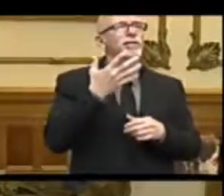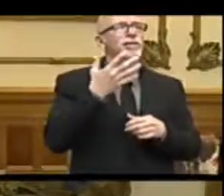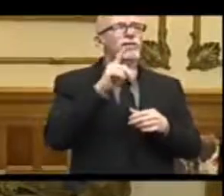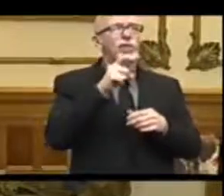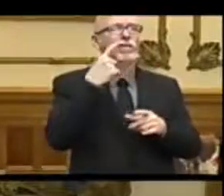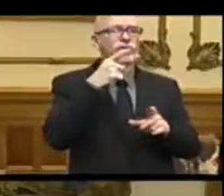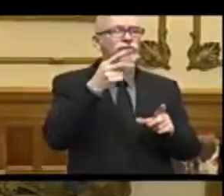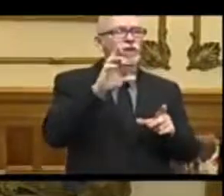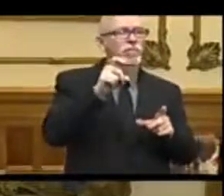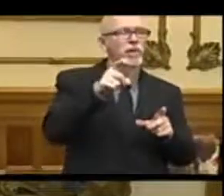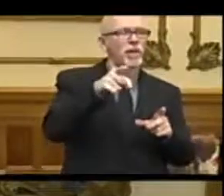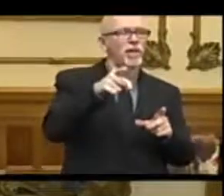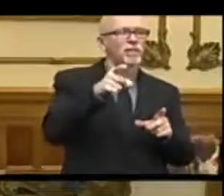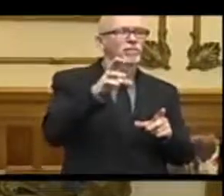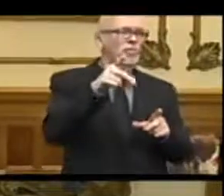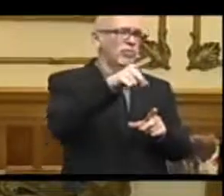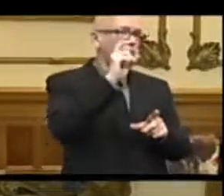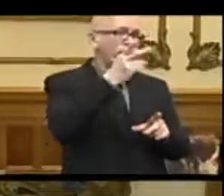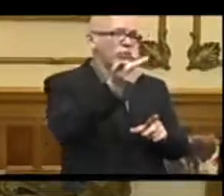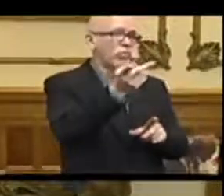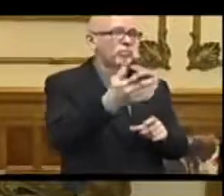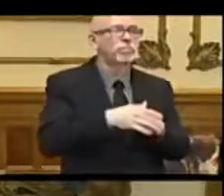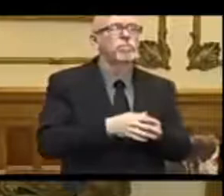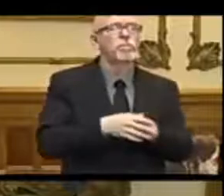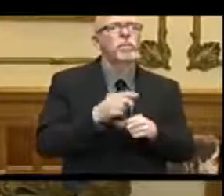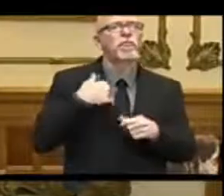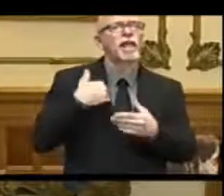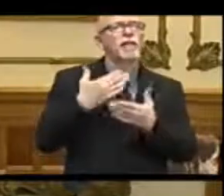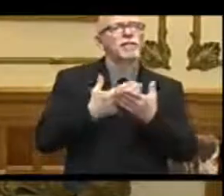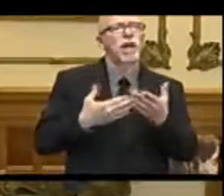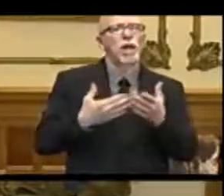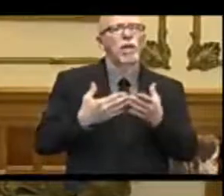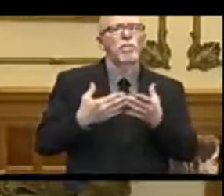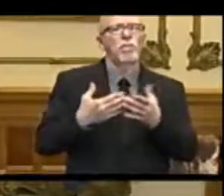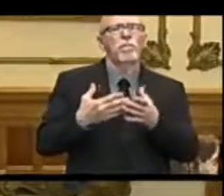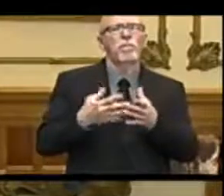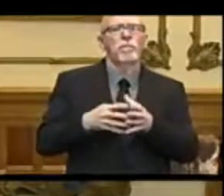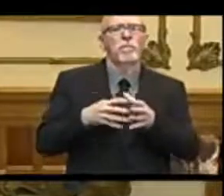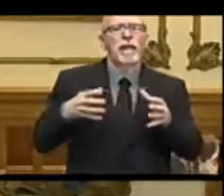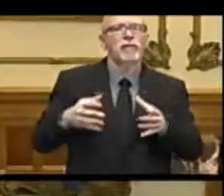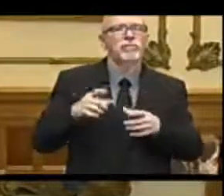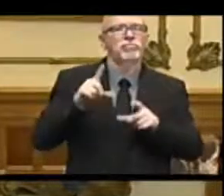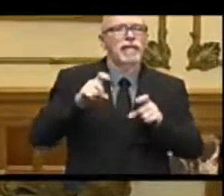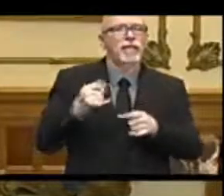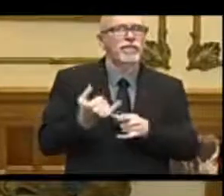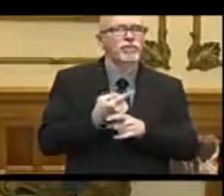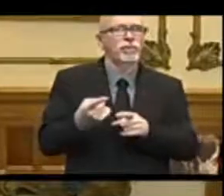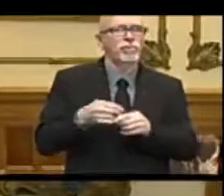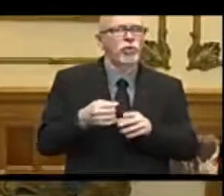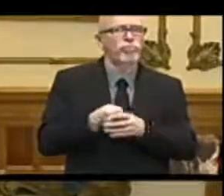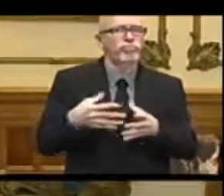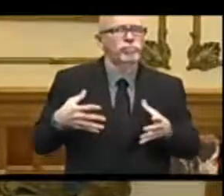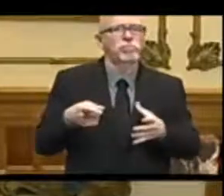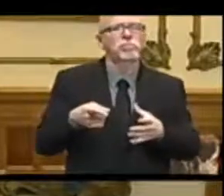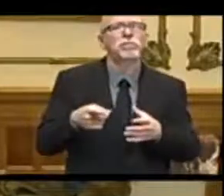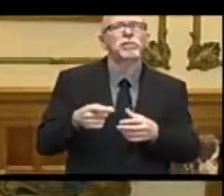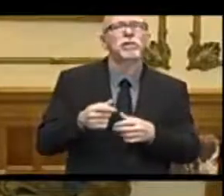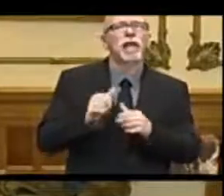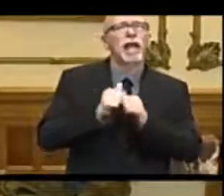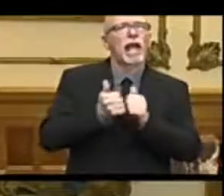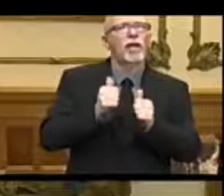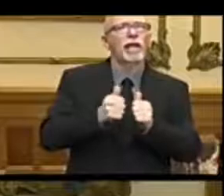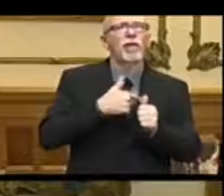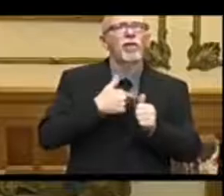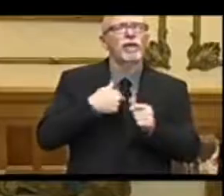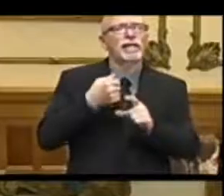Dr. Box, or you as well, Governor. Well, we've had some expansion of testing this week. What will it take to get to this needed